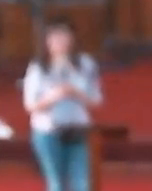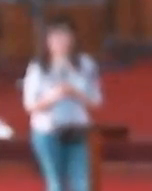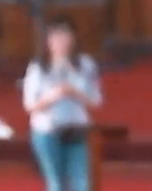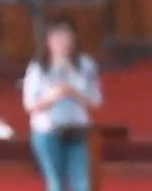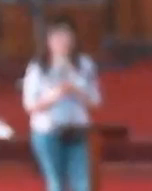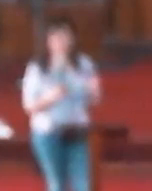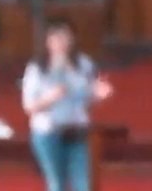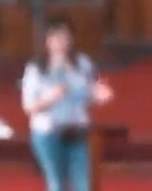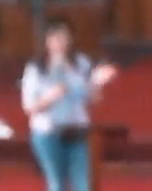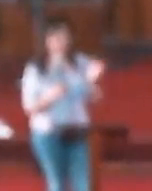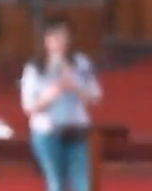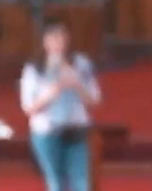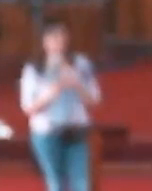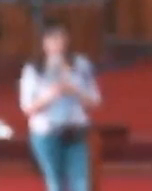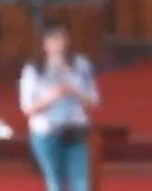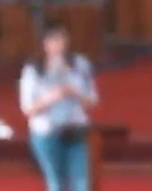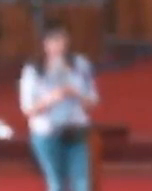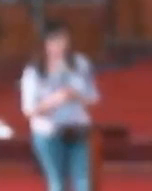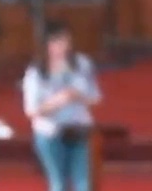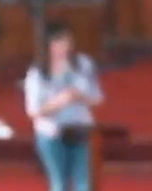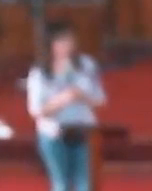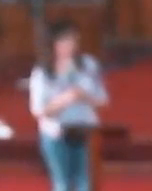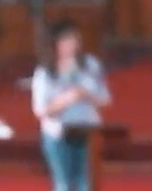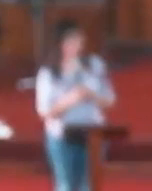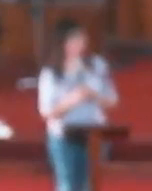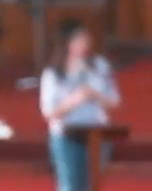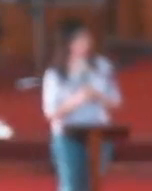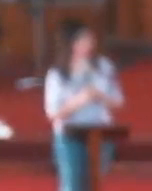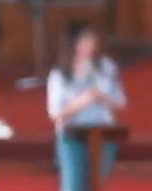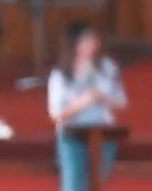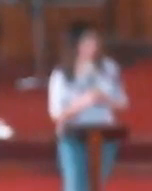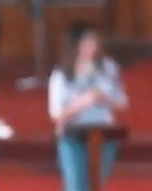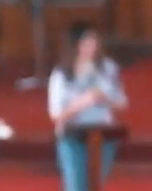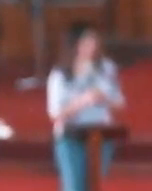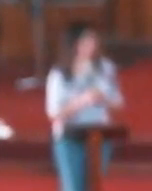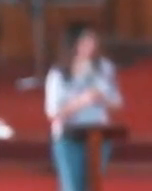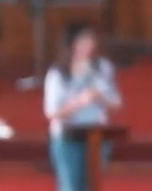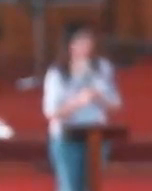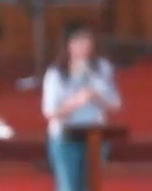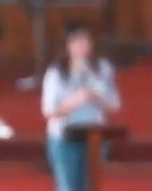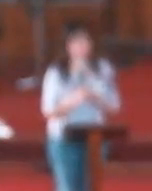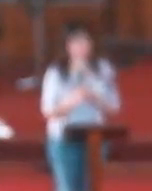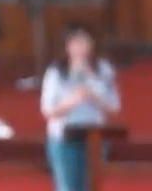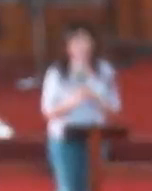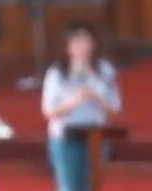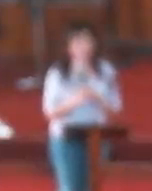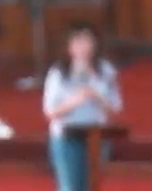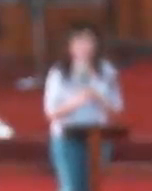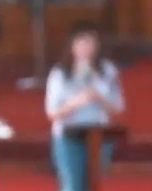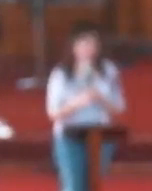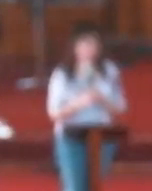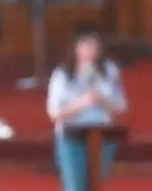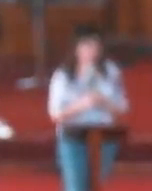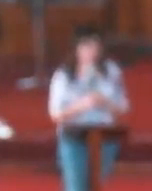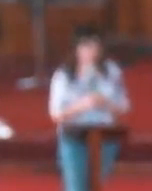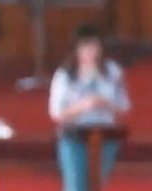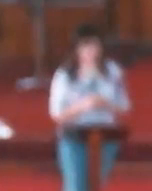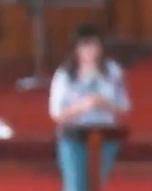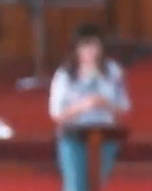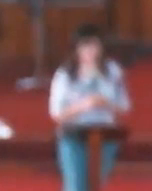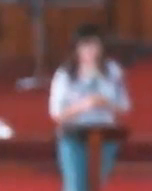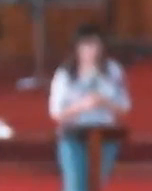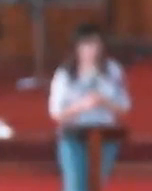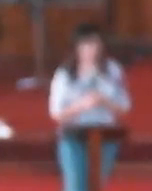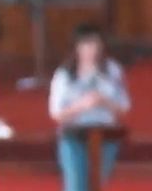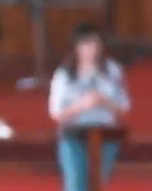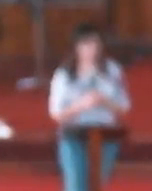for someone and you ended up paying someone else's debt? Y el proverbio está diciendo, evita eso. And Proverbs is saying, avoid doing that.